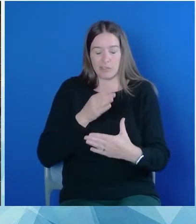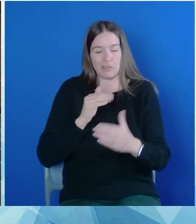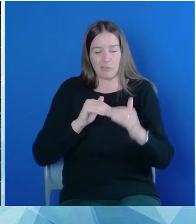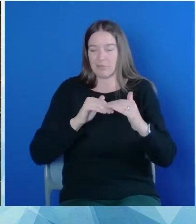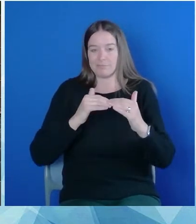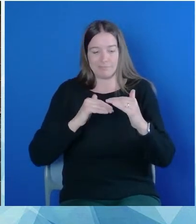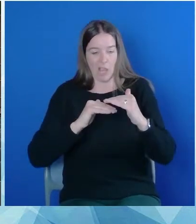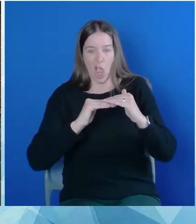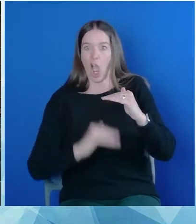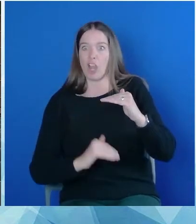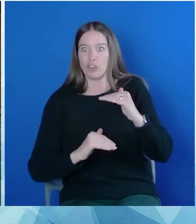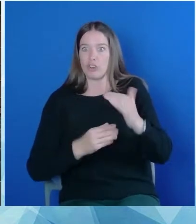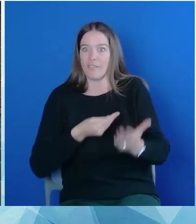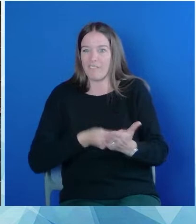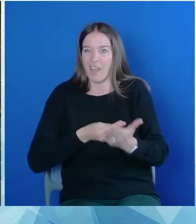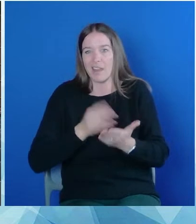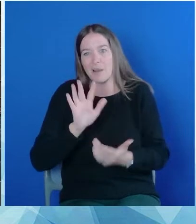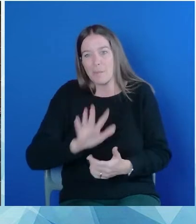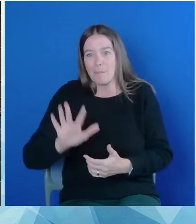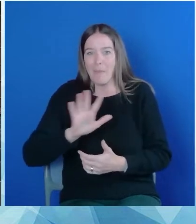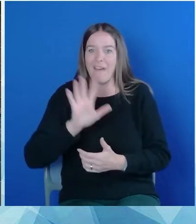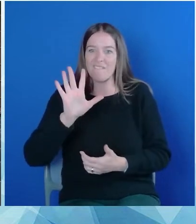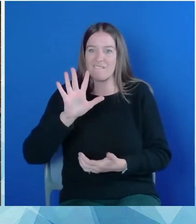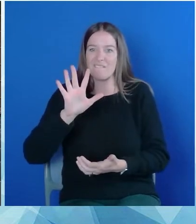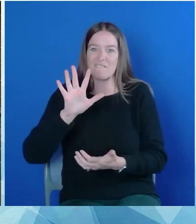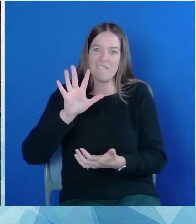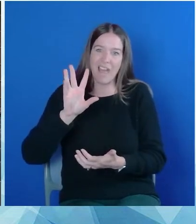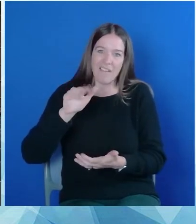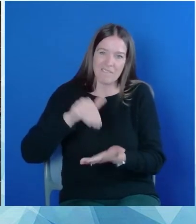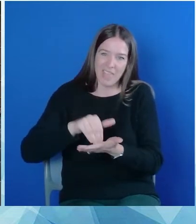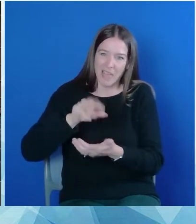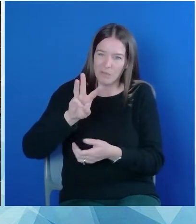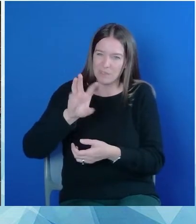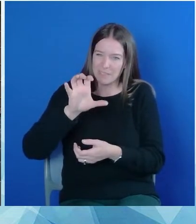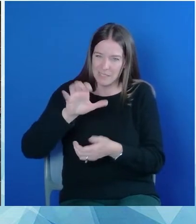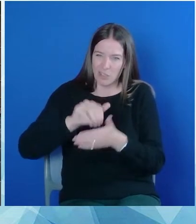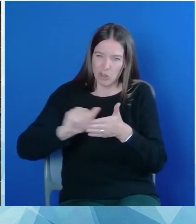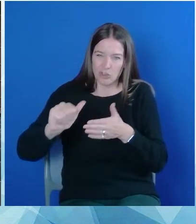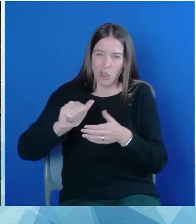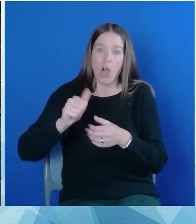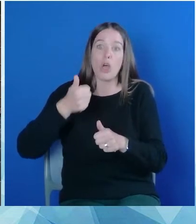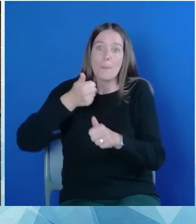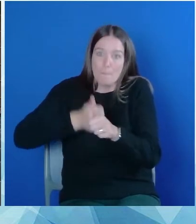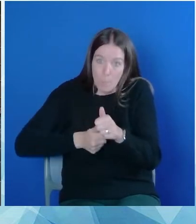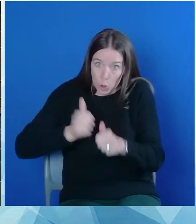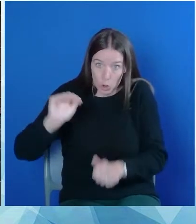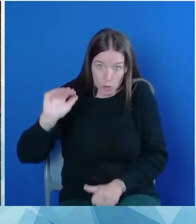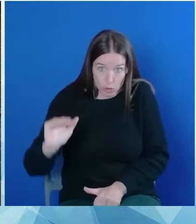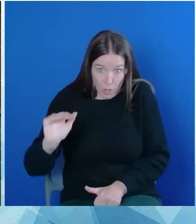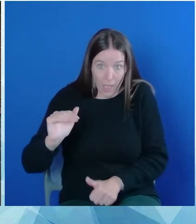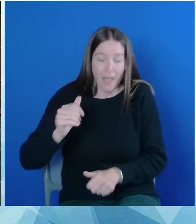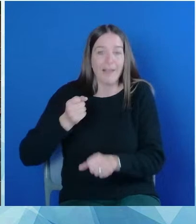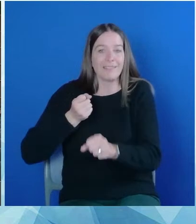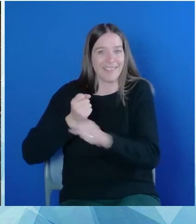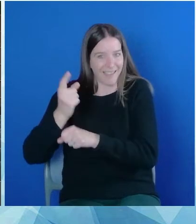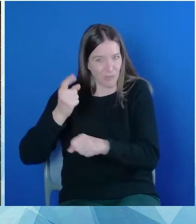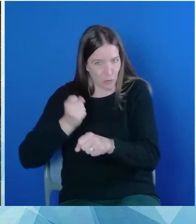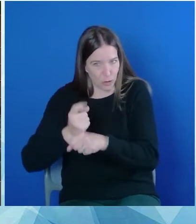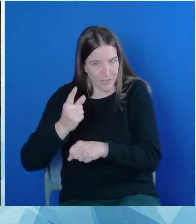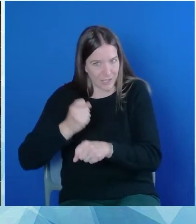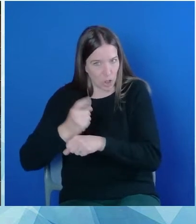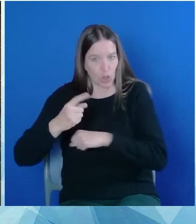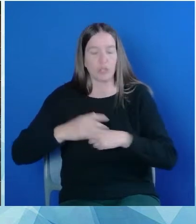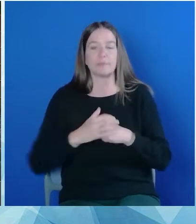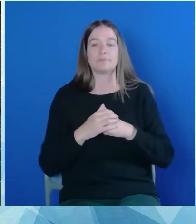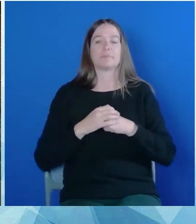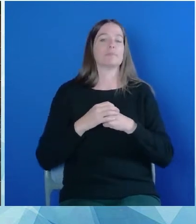$5,600 per child per year. So what board member Nigro wanted